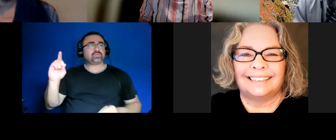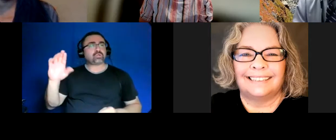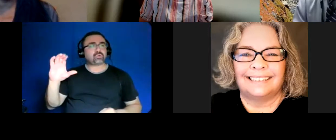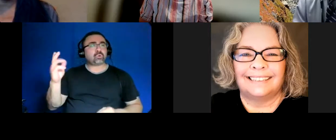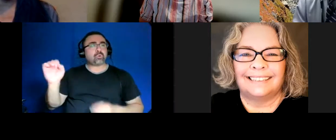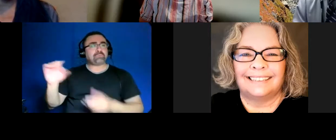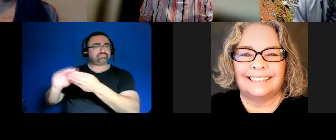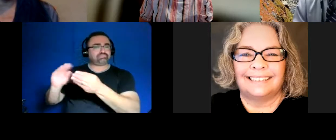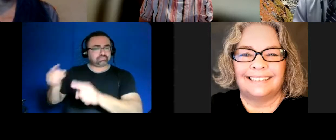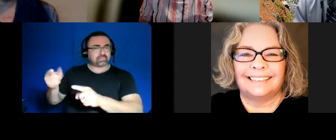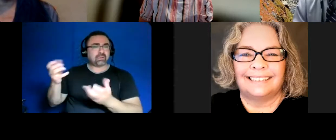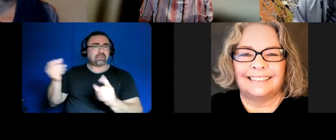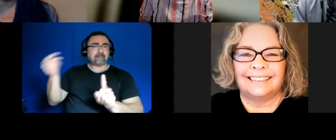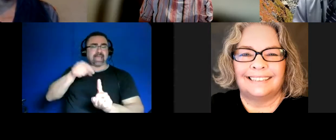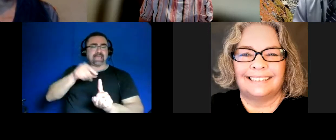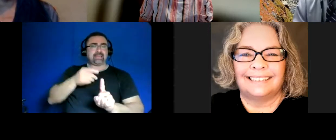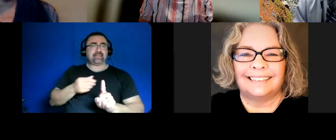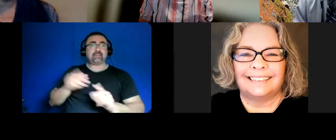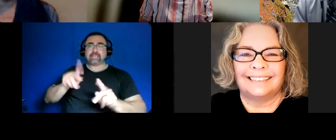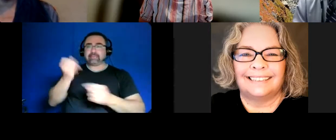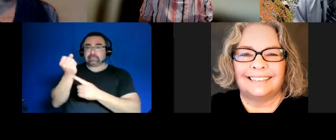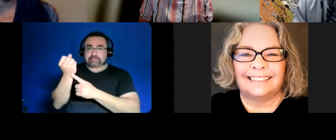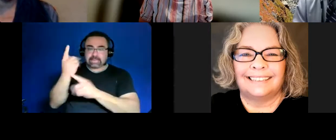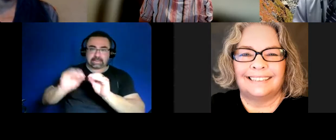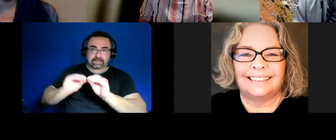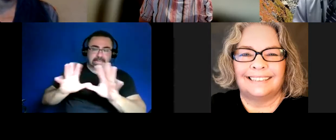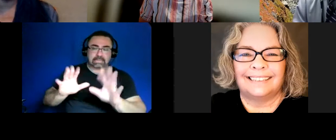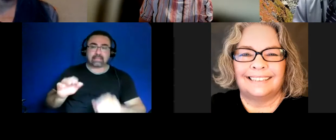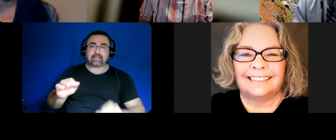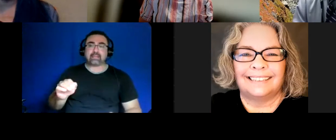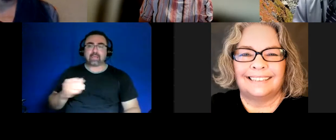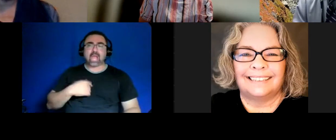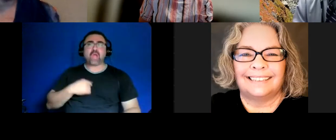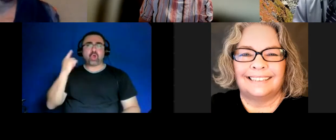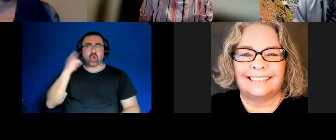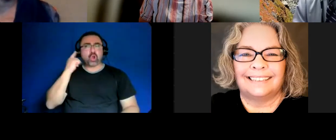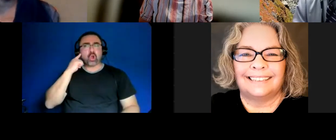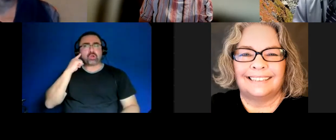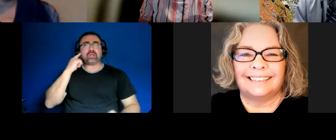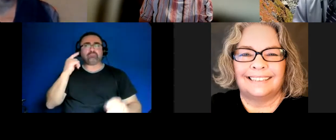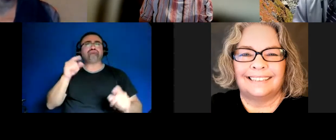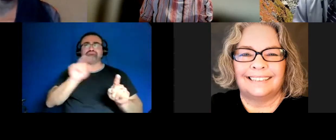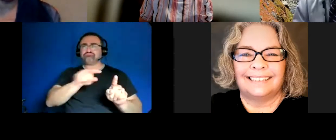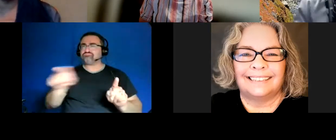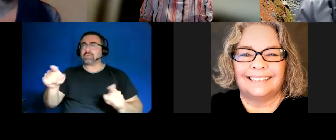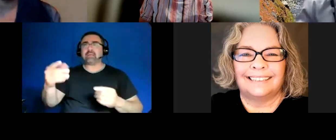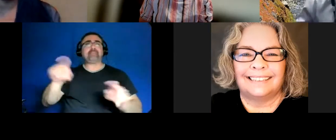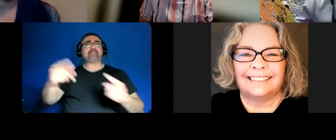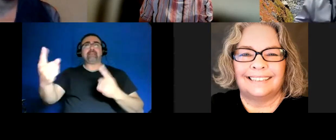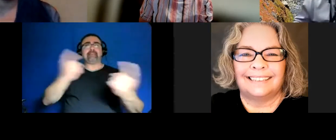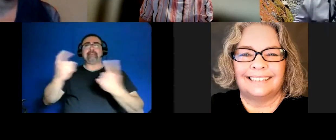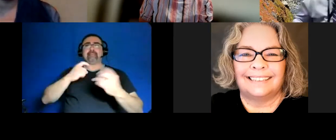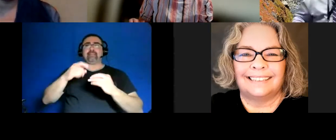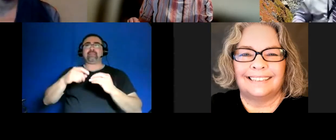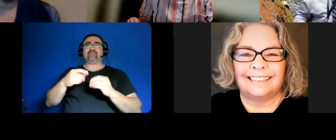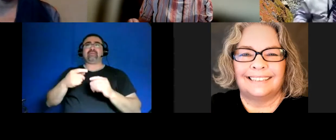made and make sure that people understand, because I have heard, or we have received questions about this